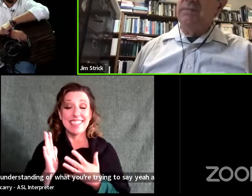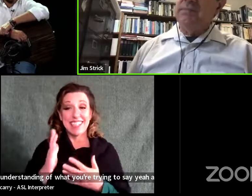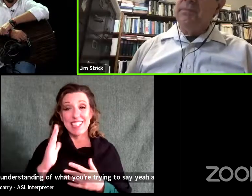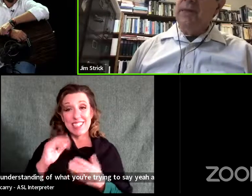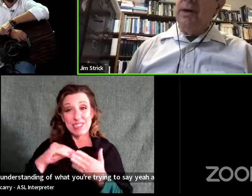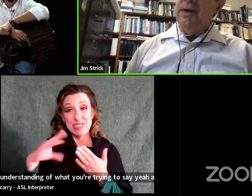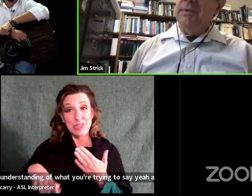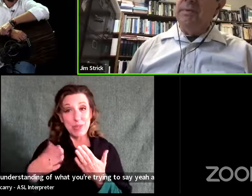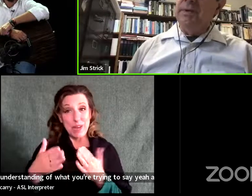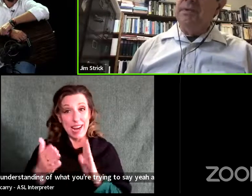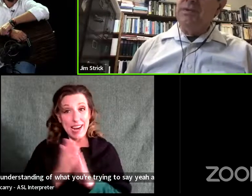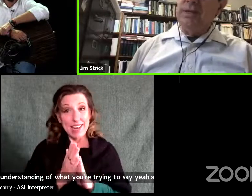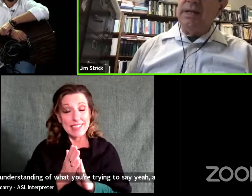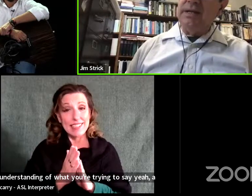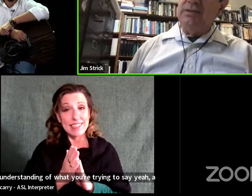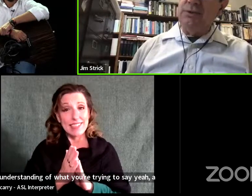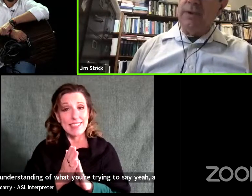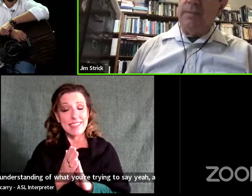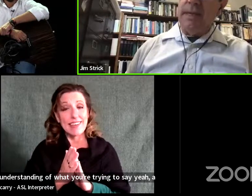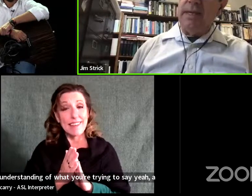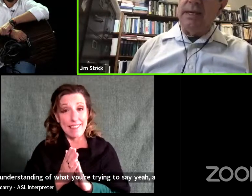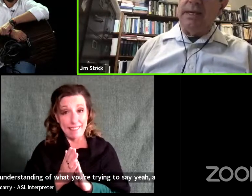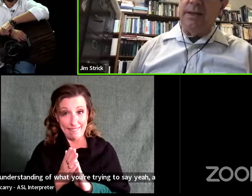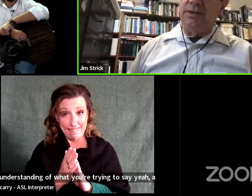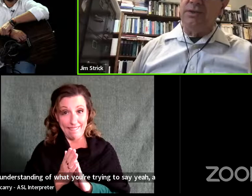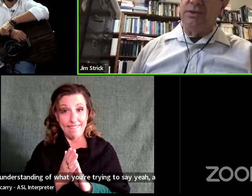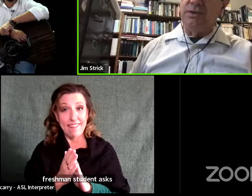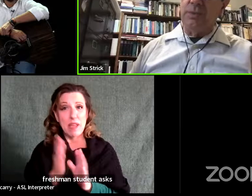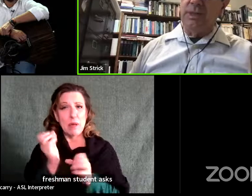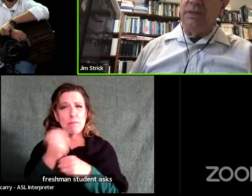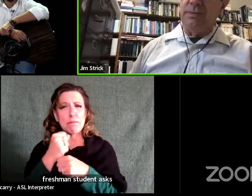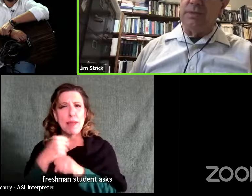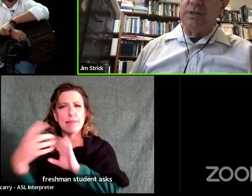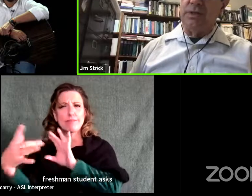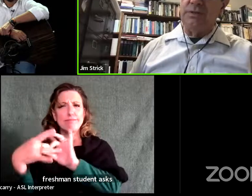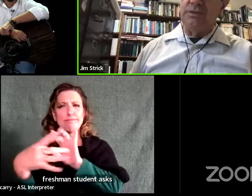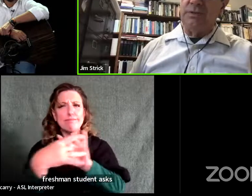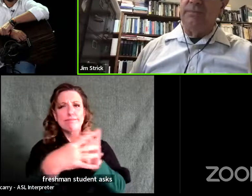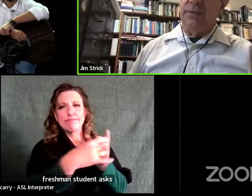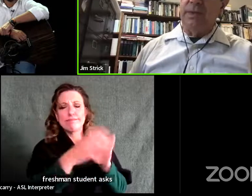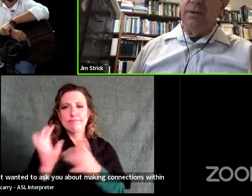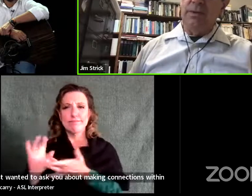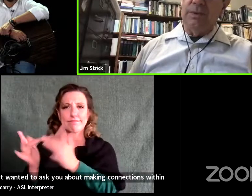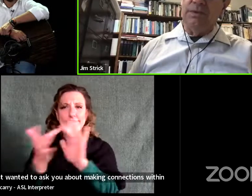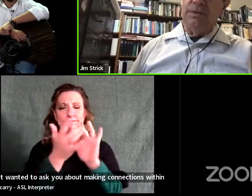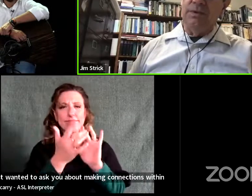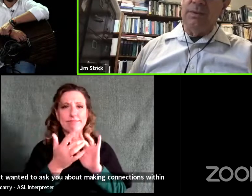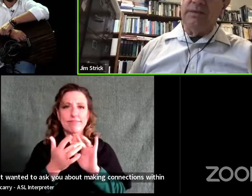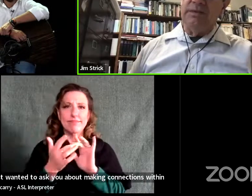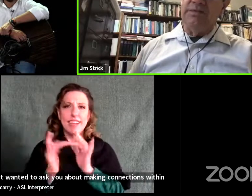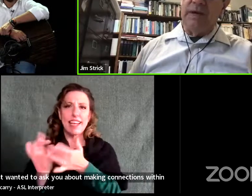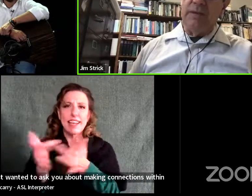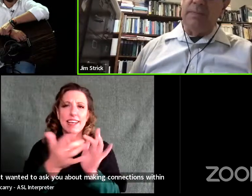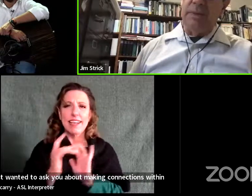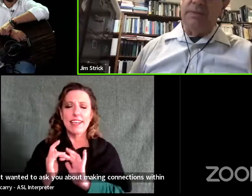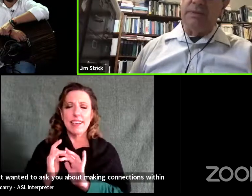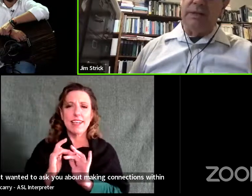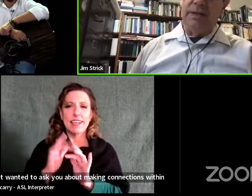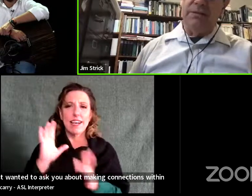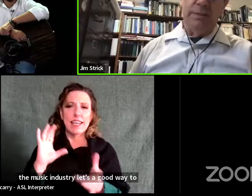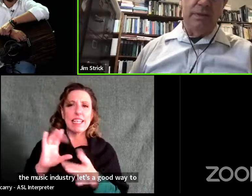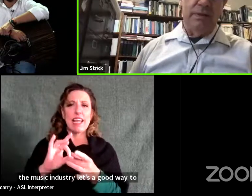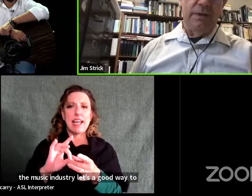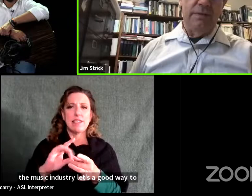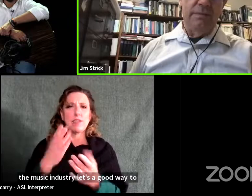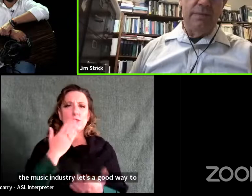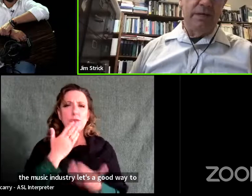asks, I just wanted to ask you about making connections within the music industry. What's a good way to find people to